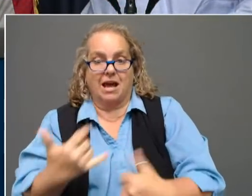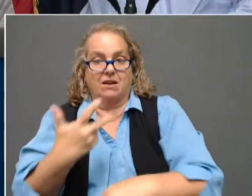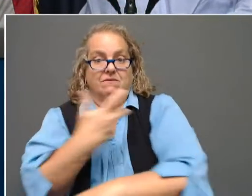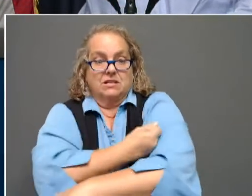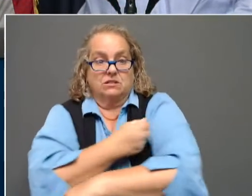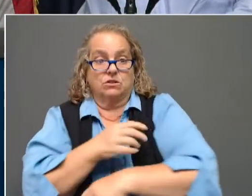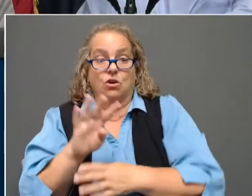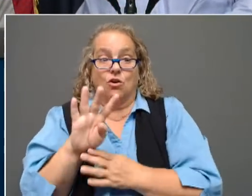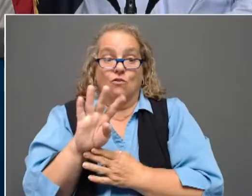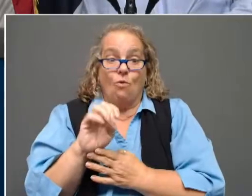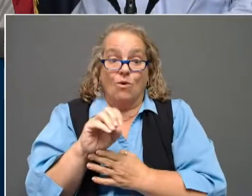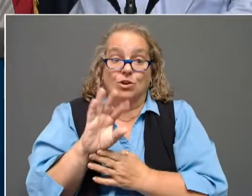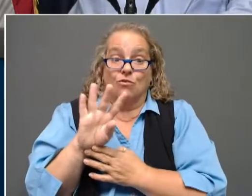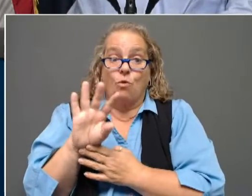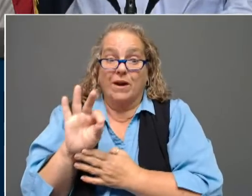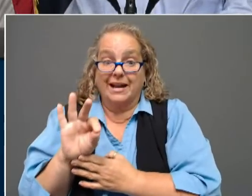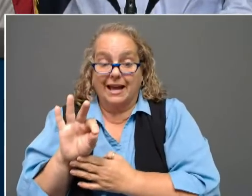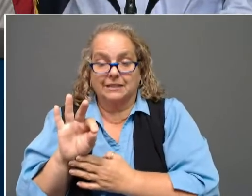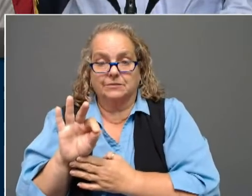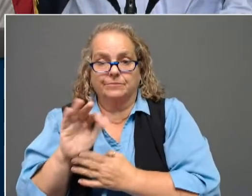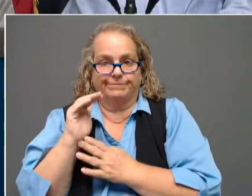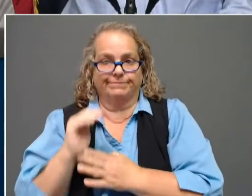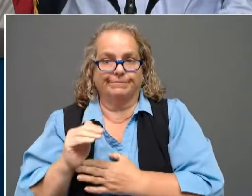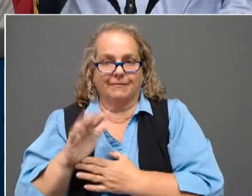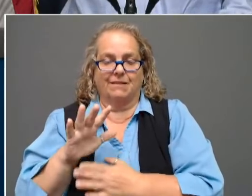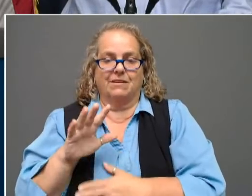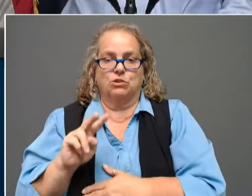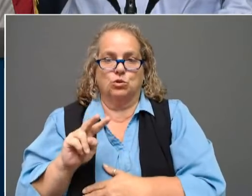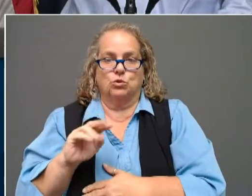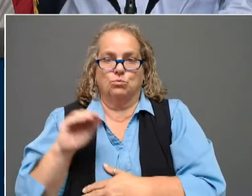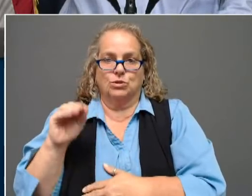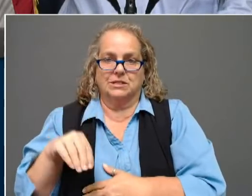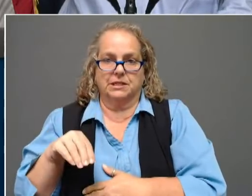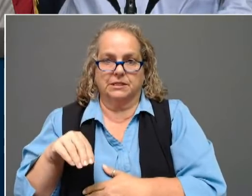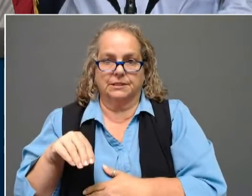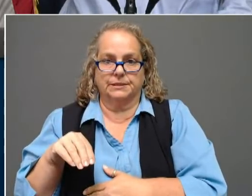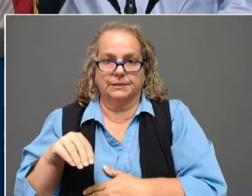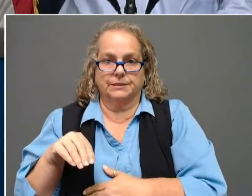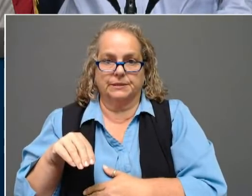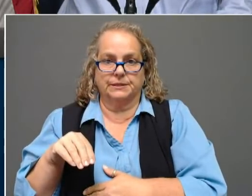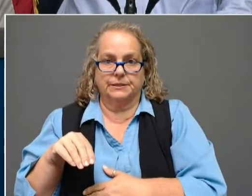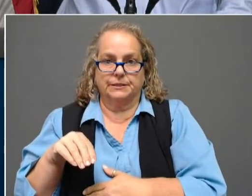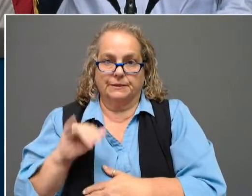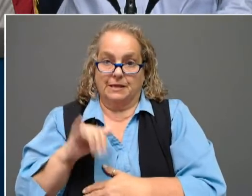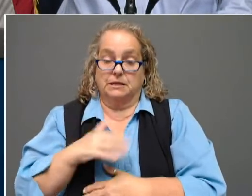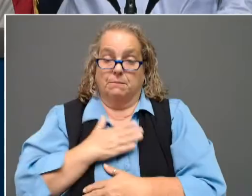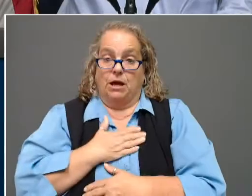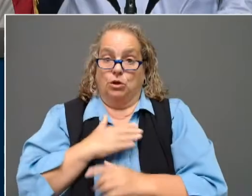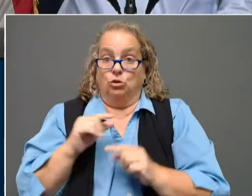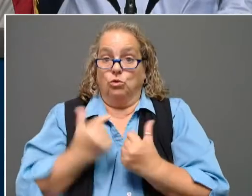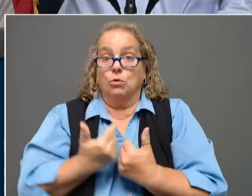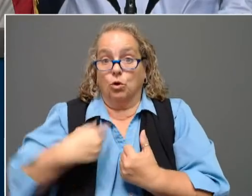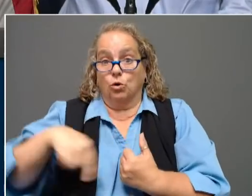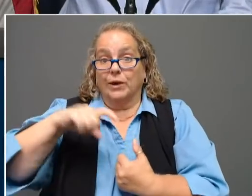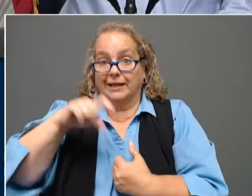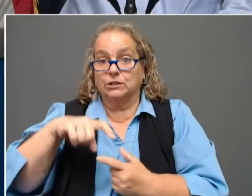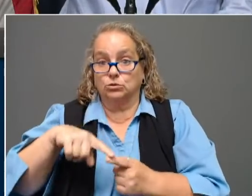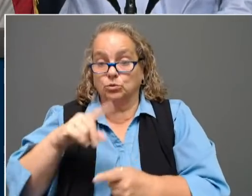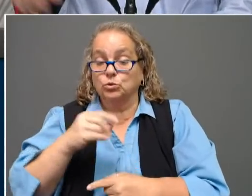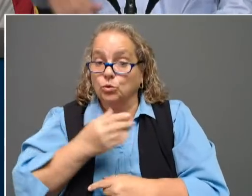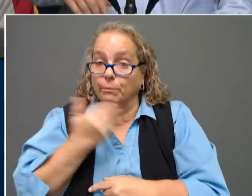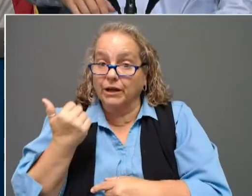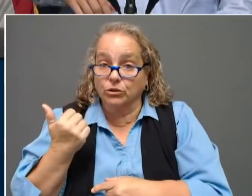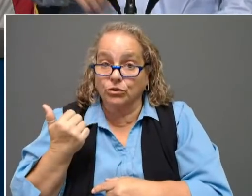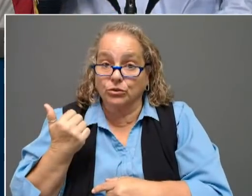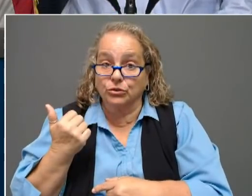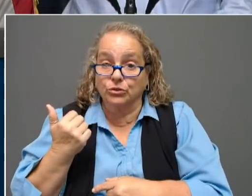49 still at just 52%. This is my group. We all need to do better.